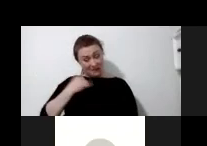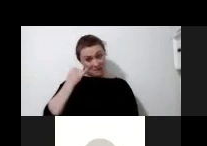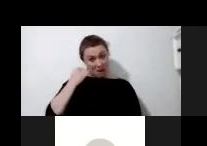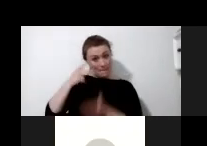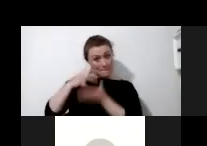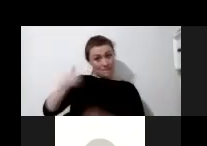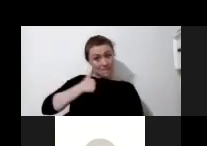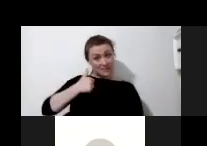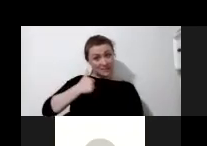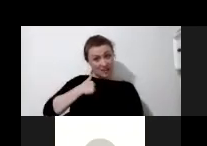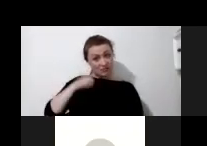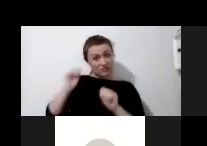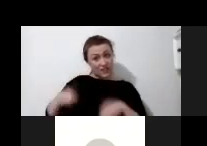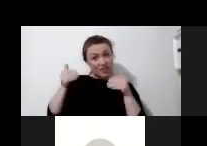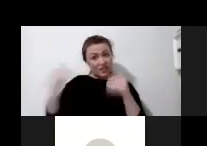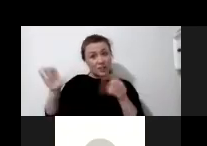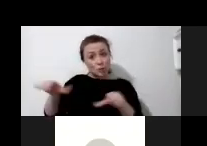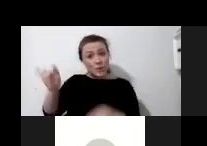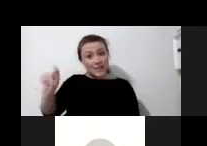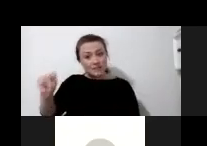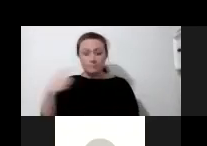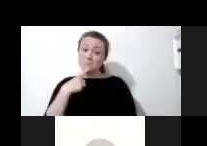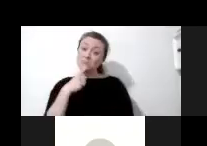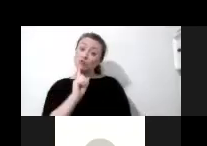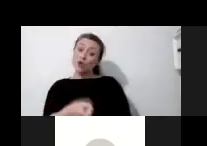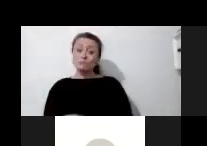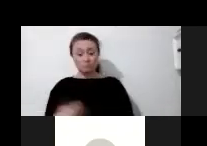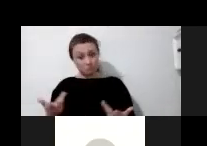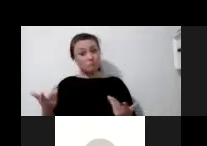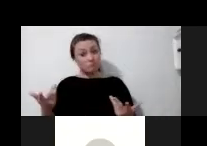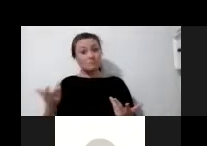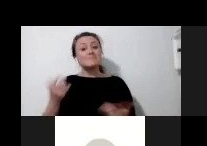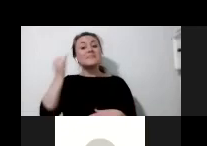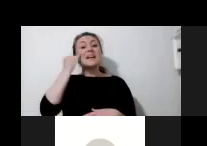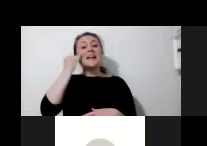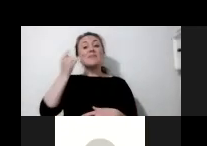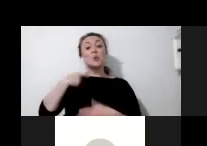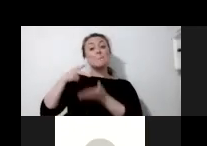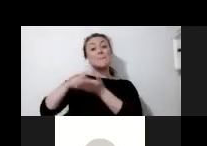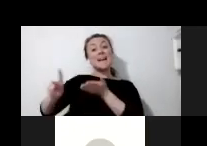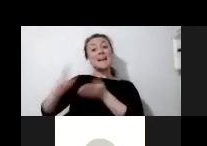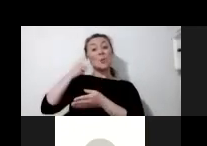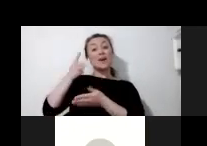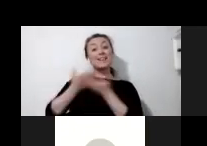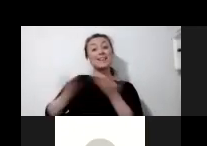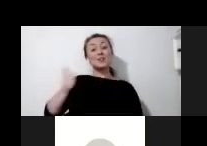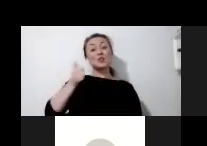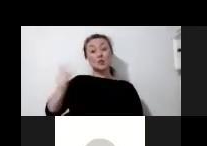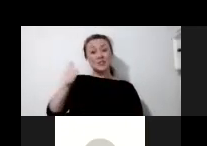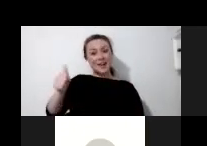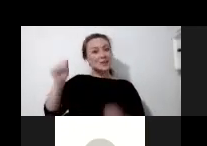do it? I said, sure. So I found out if you self-fund, you can do a lot of things. And that's where I